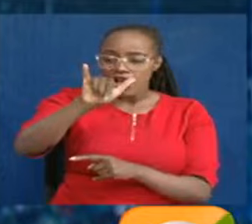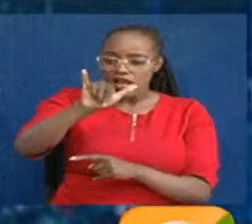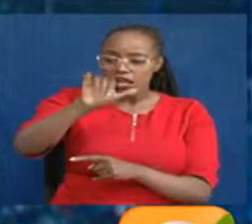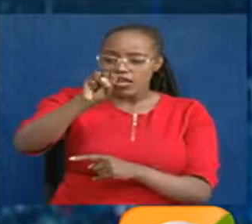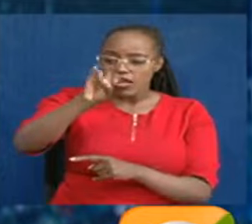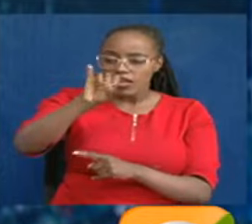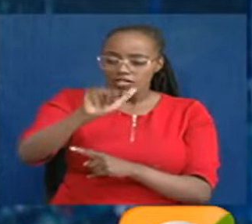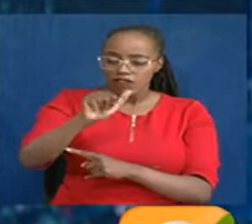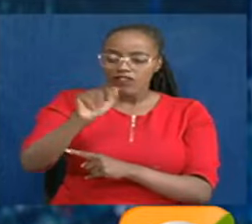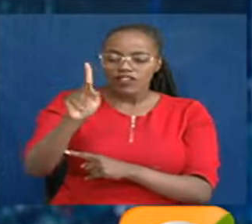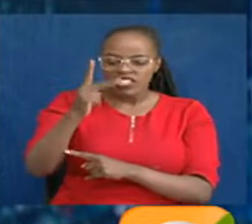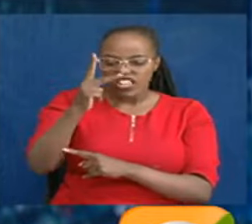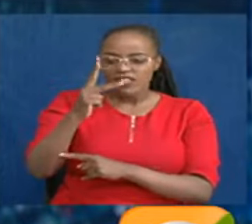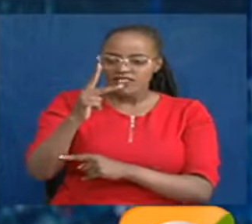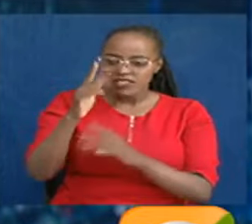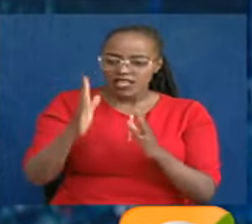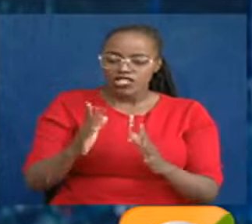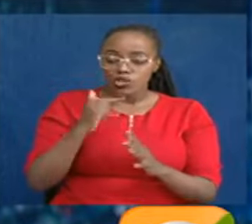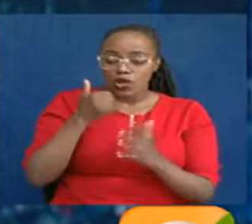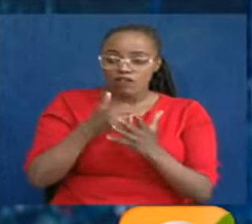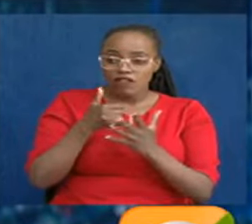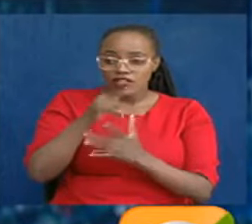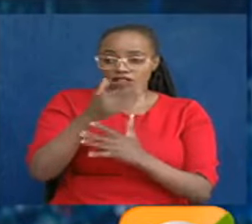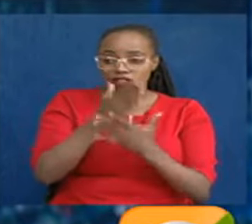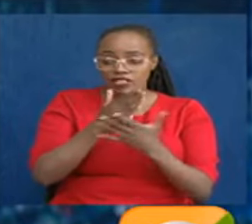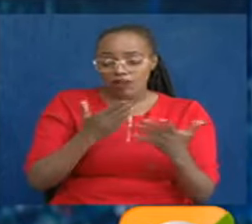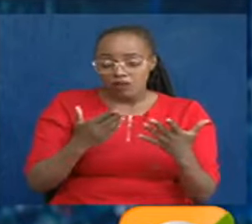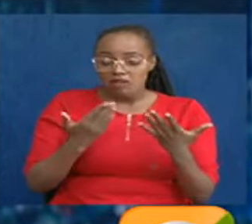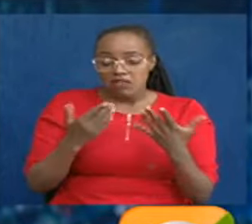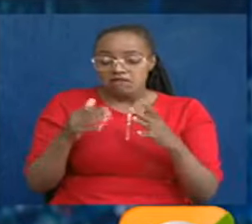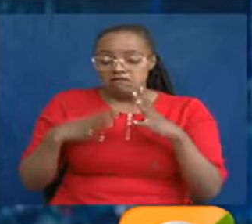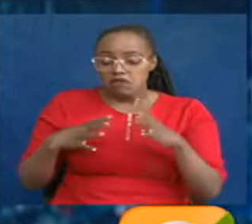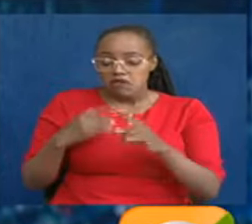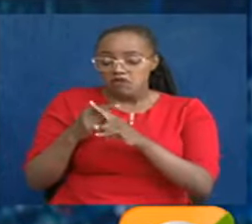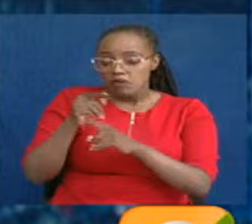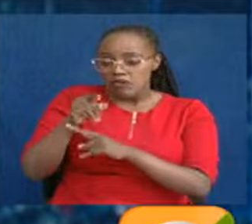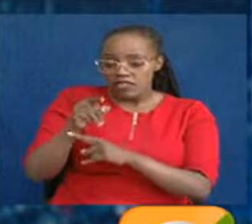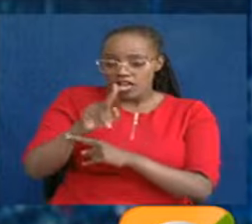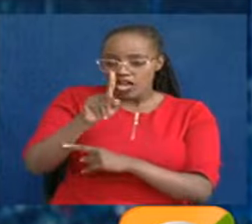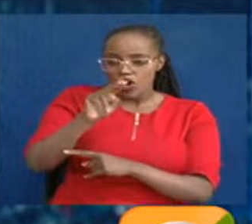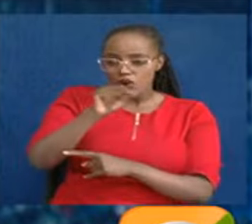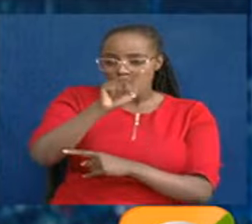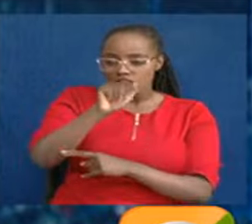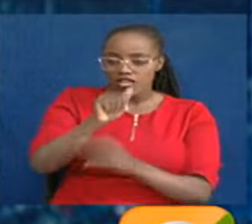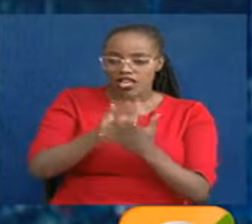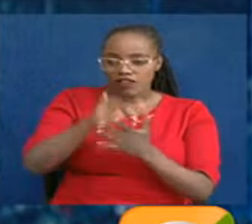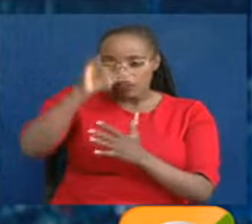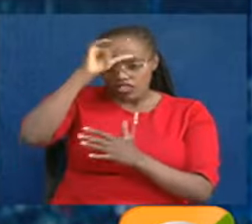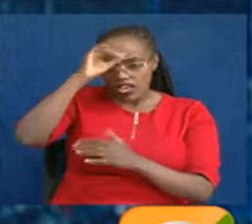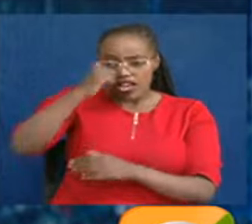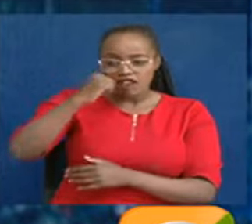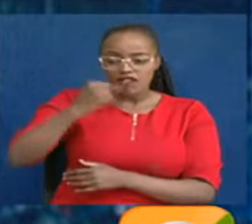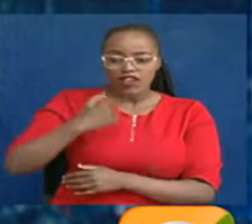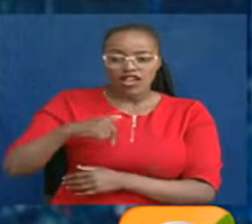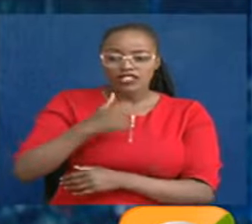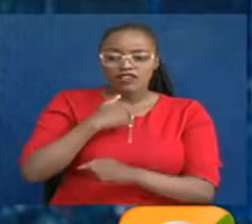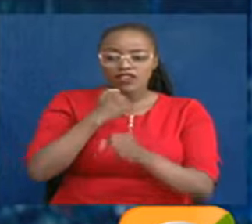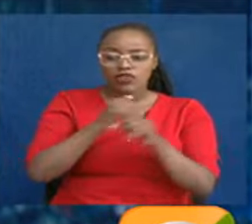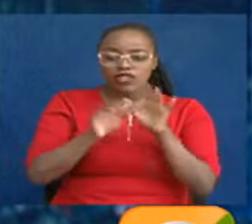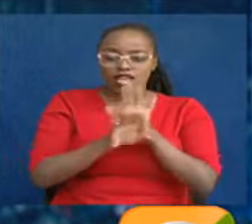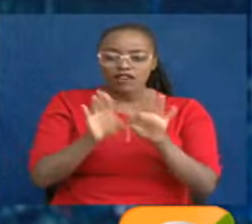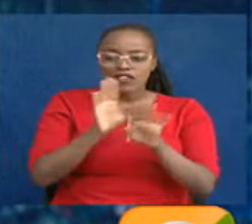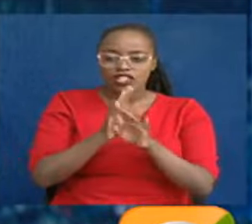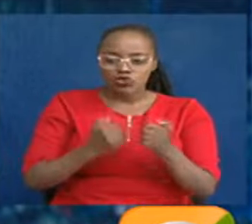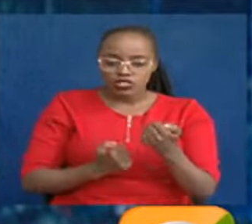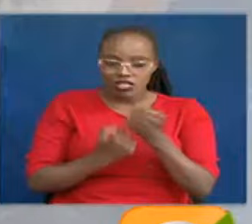with Kenyan counterparts, visited some of the locations like Konza Technopolis. And from the government side, we are doing everything to facilitate